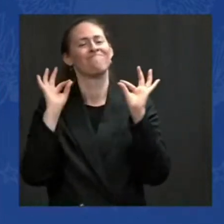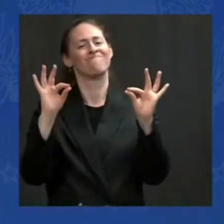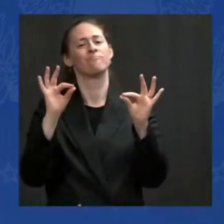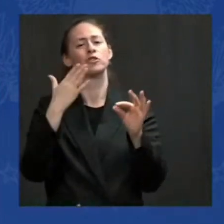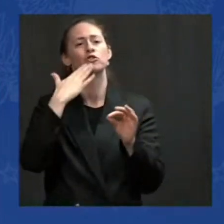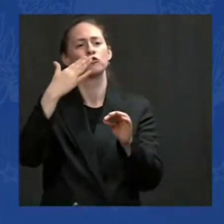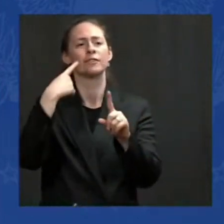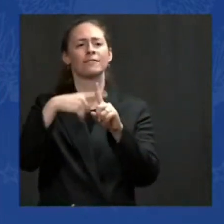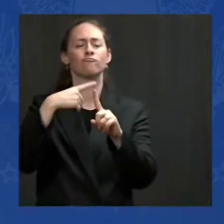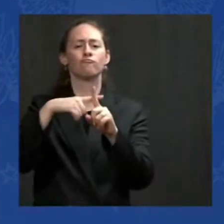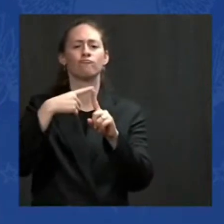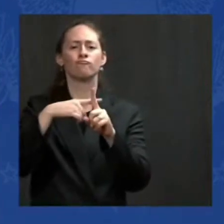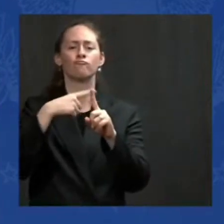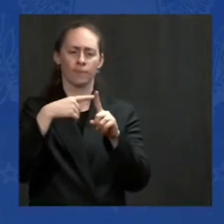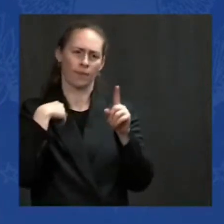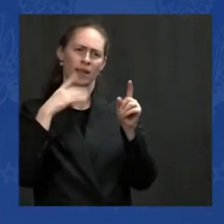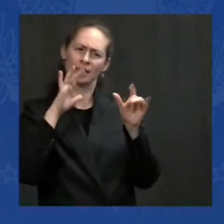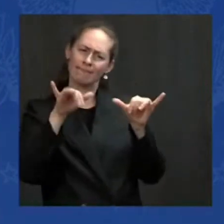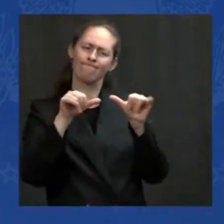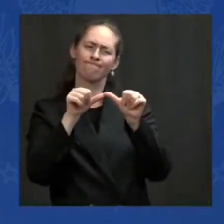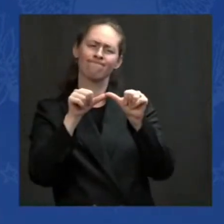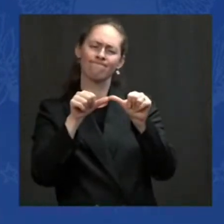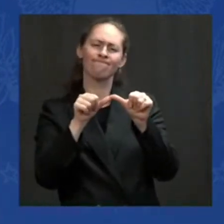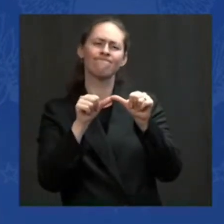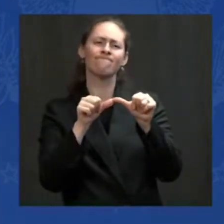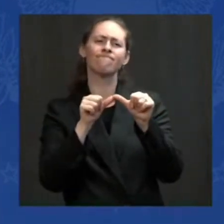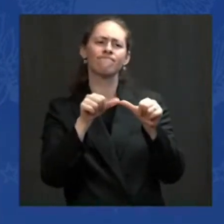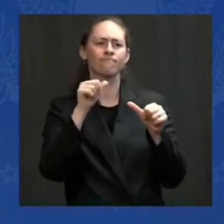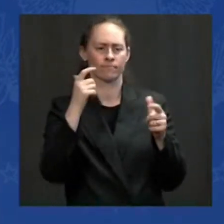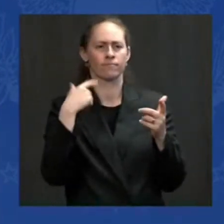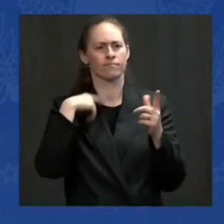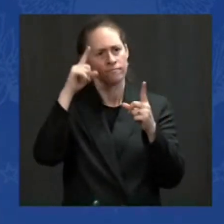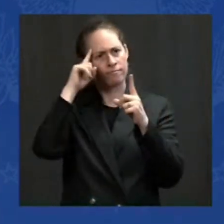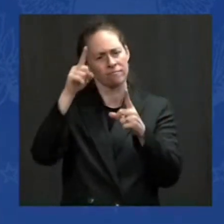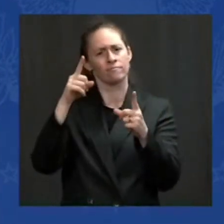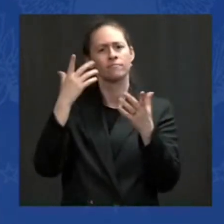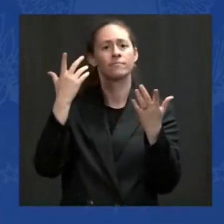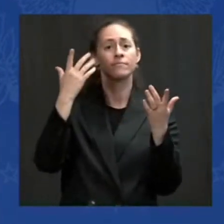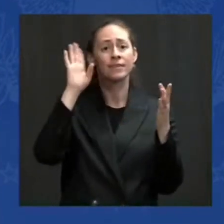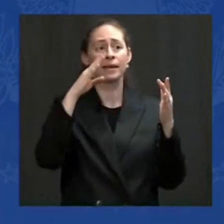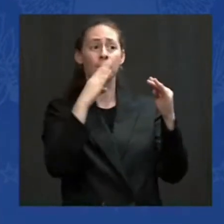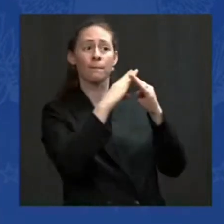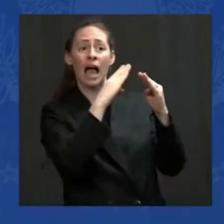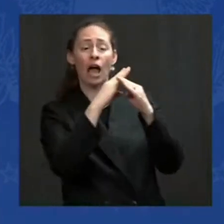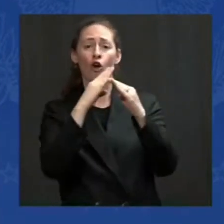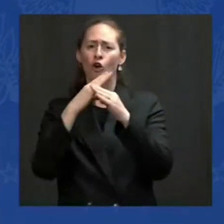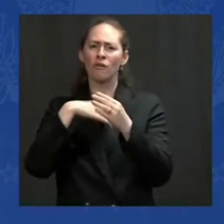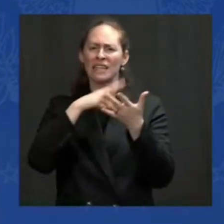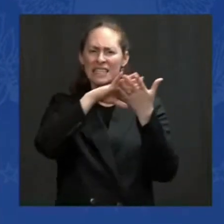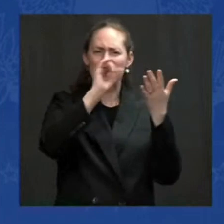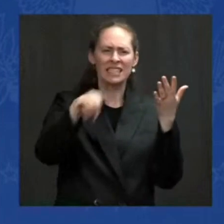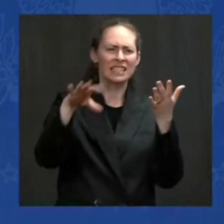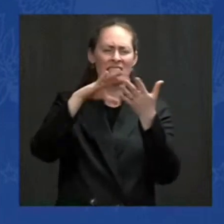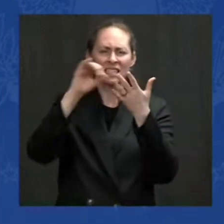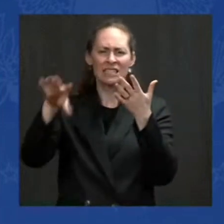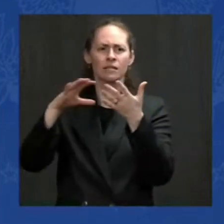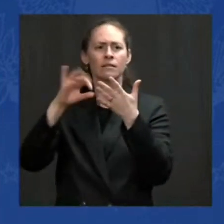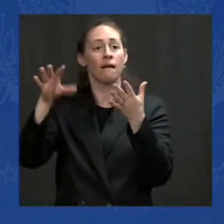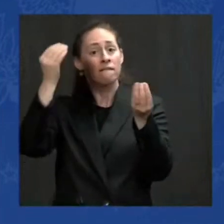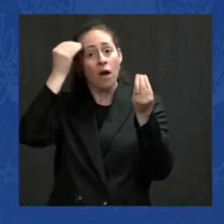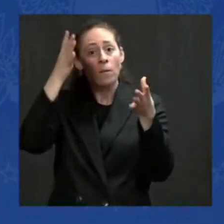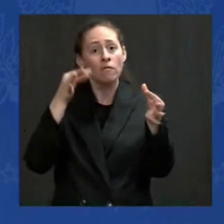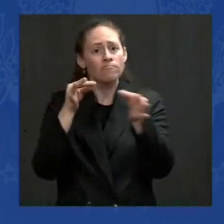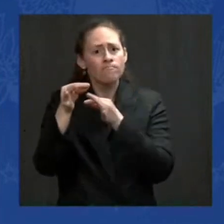to continue to address structural barriers, both to accessing accurate information as well as accessing vaccination